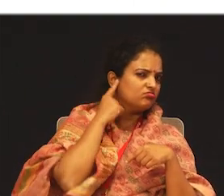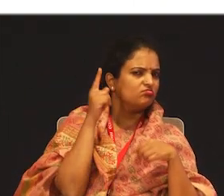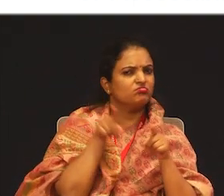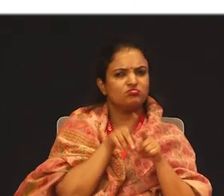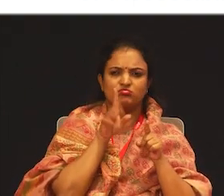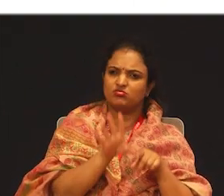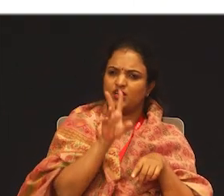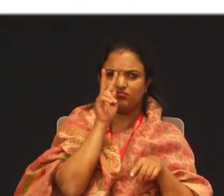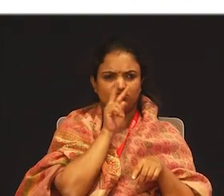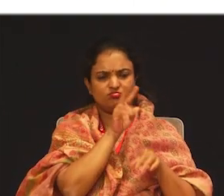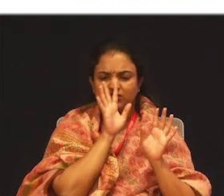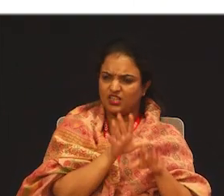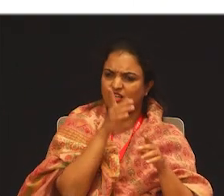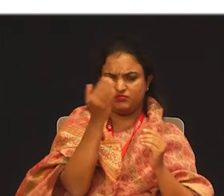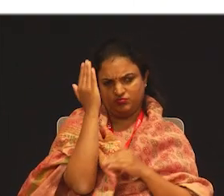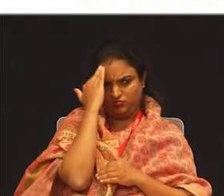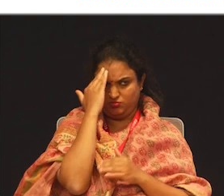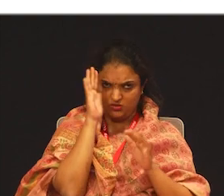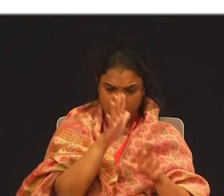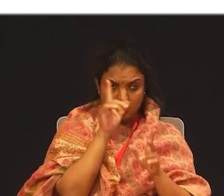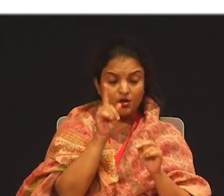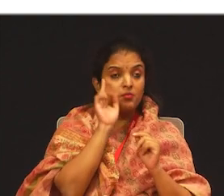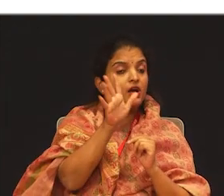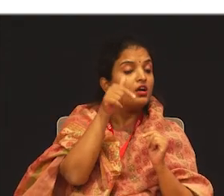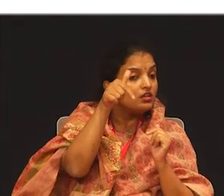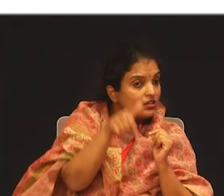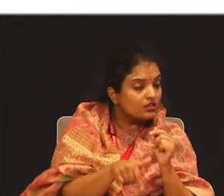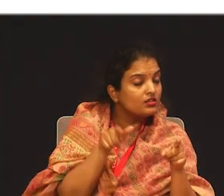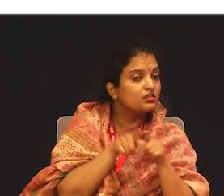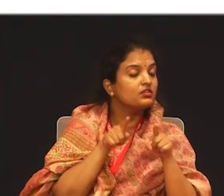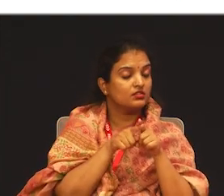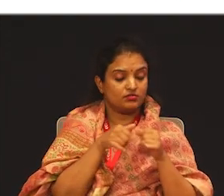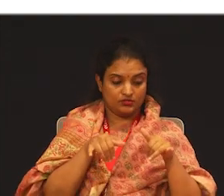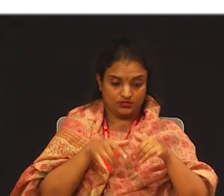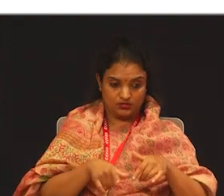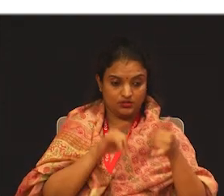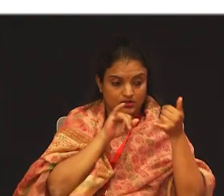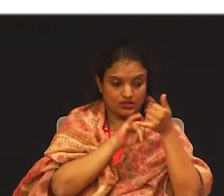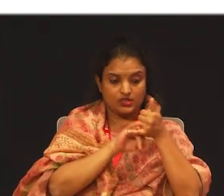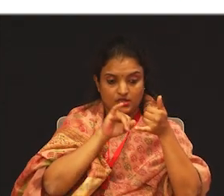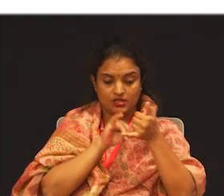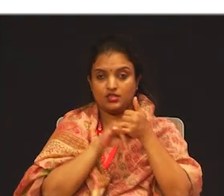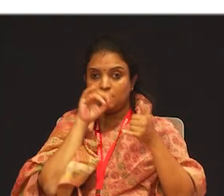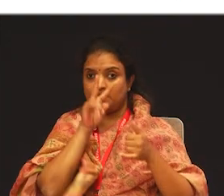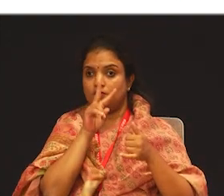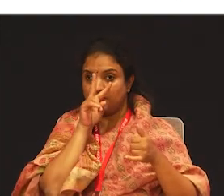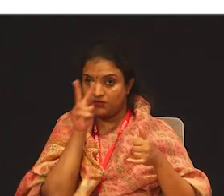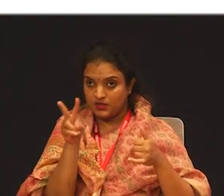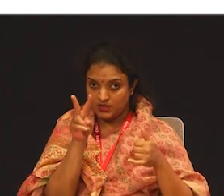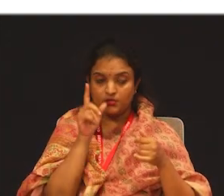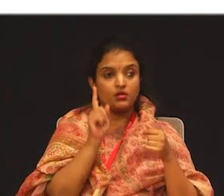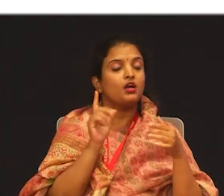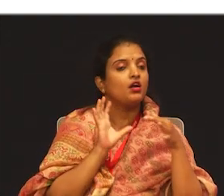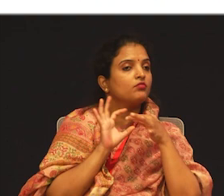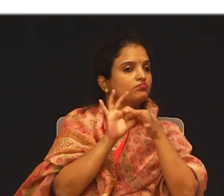Because being in Satya Sai's Vidya Vahini and associated